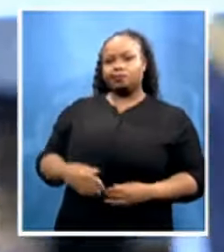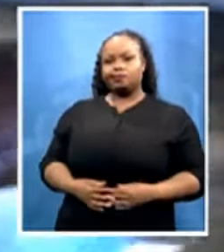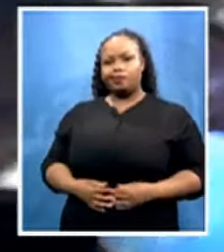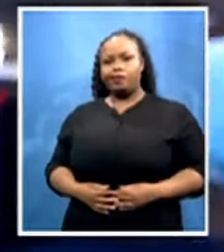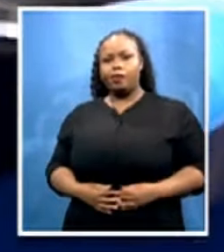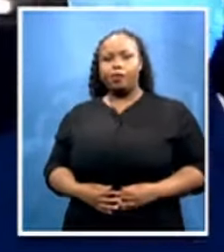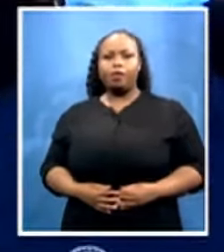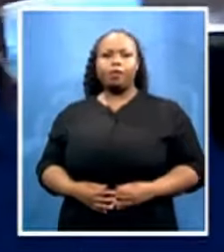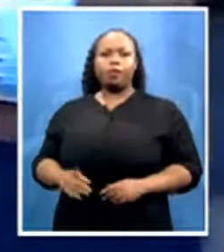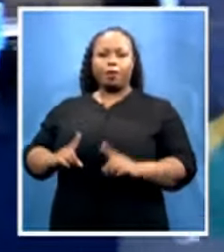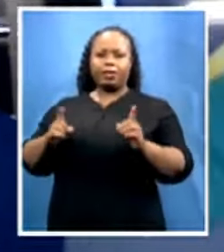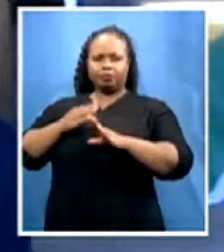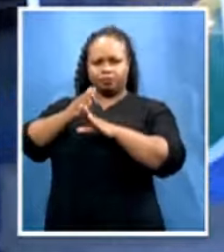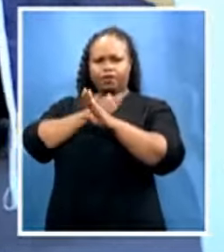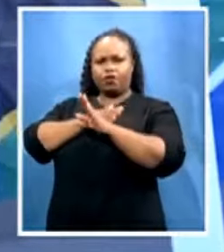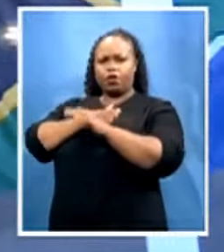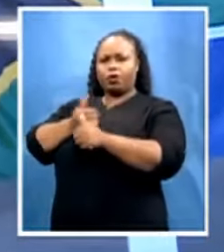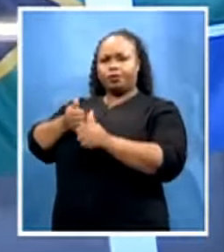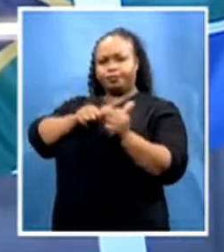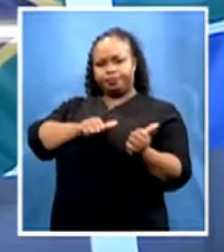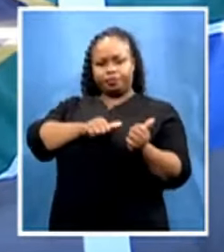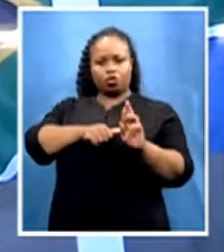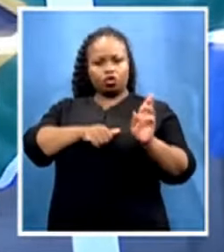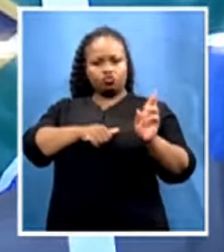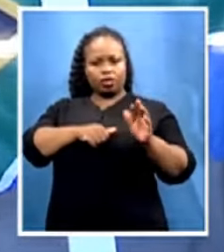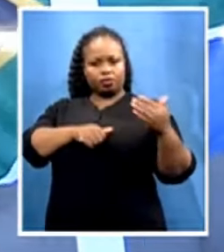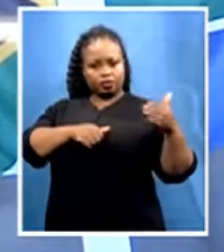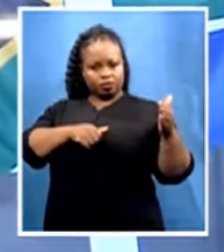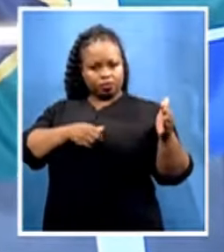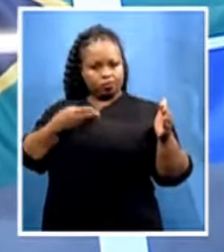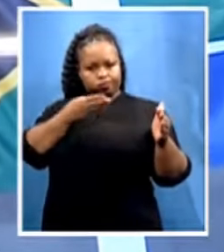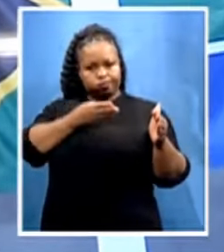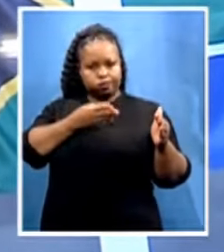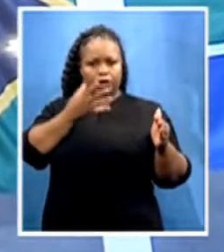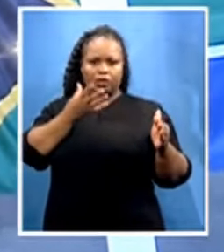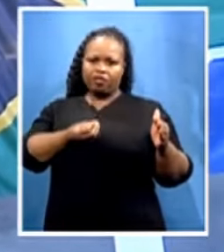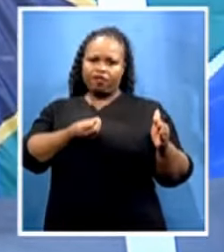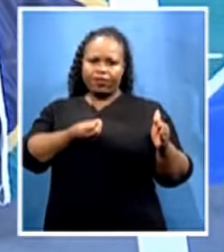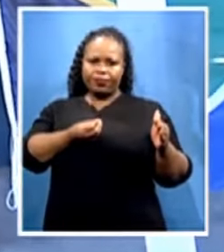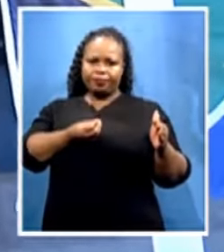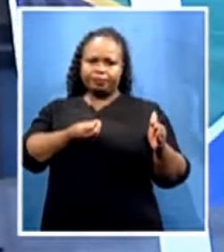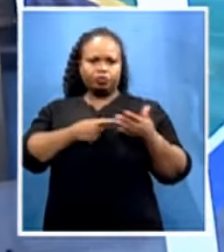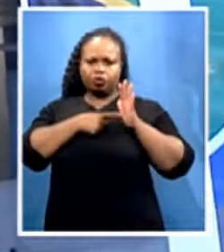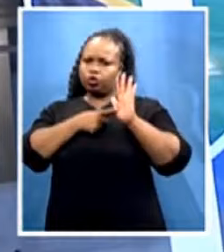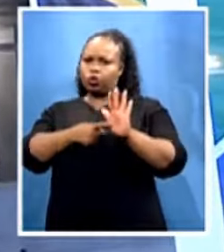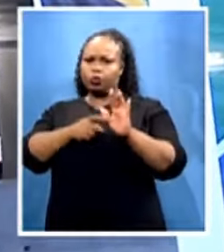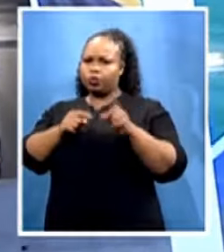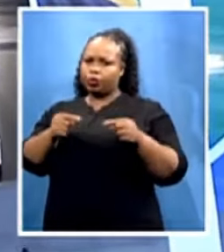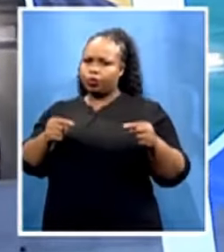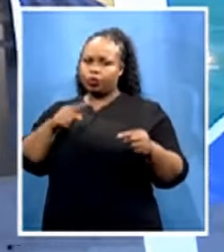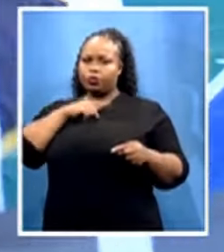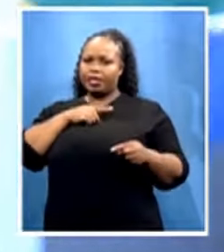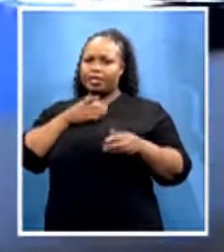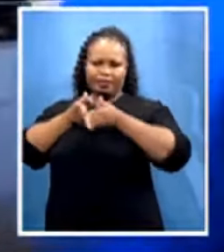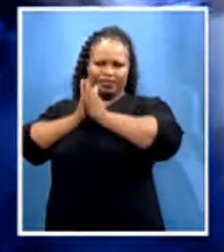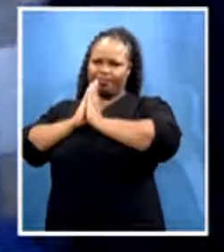my right-hand side where we are not going to necessarily show you. We have been requested to actually observe that,